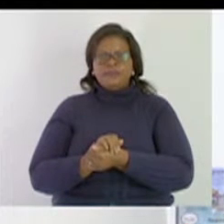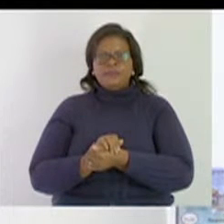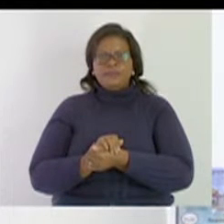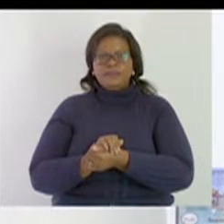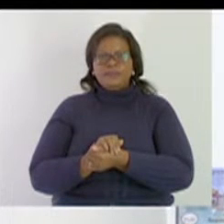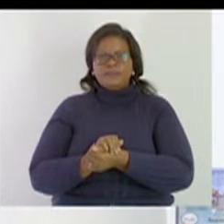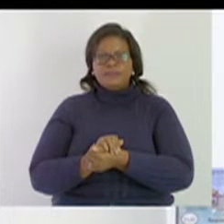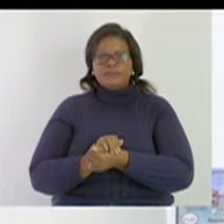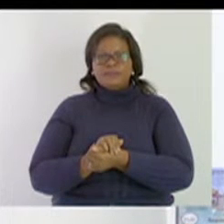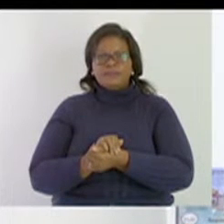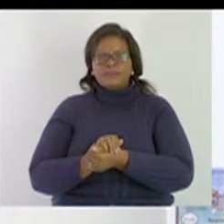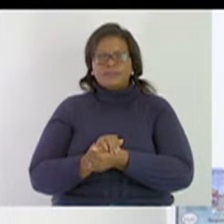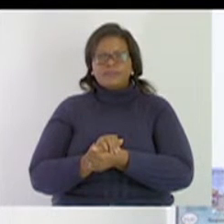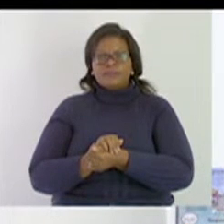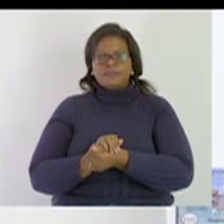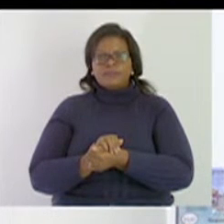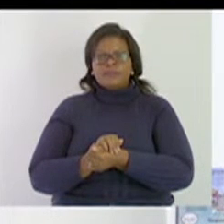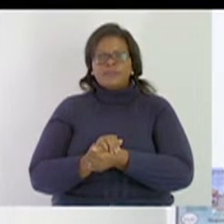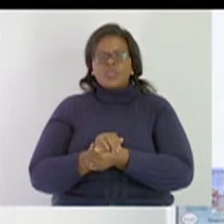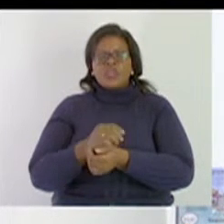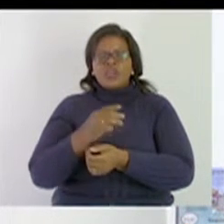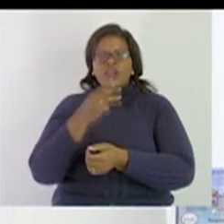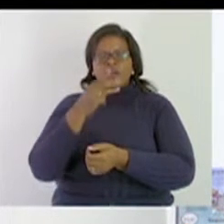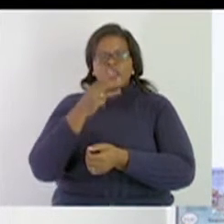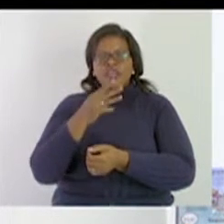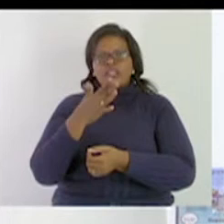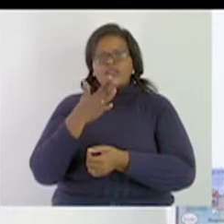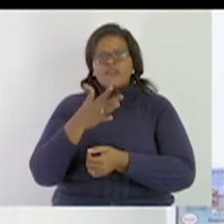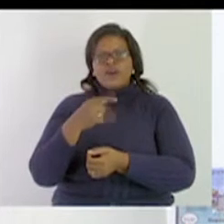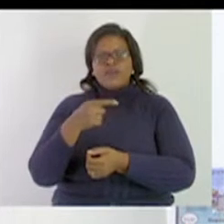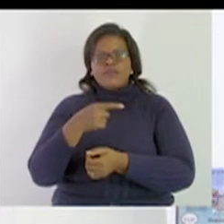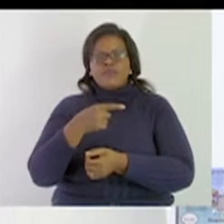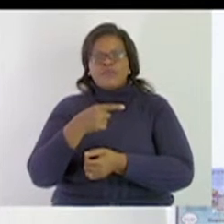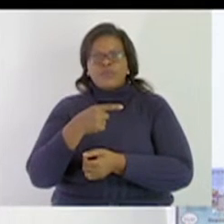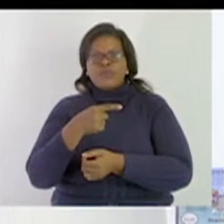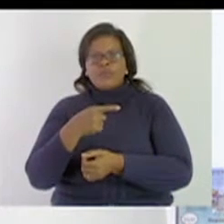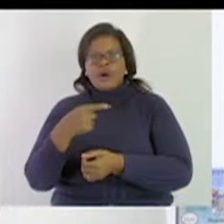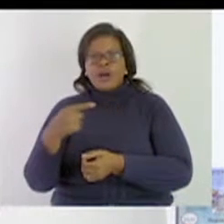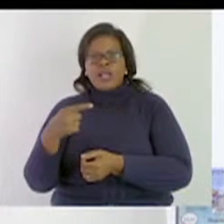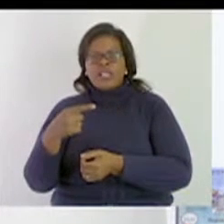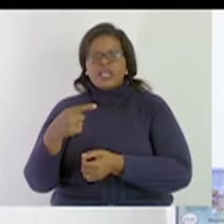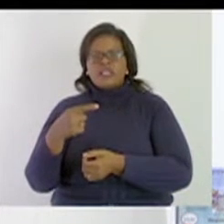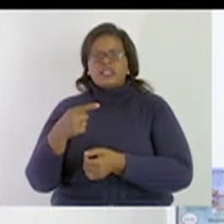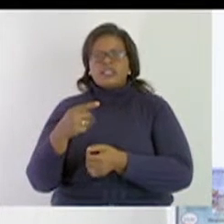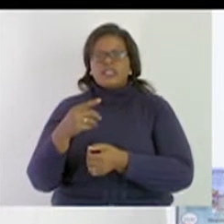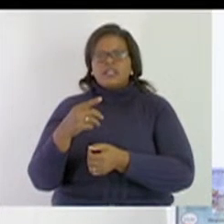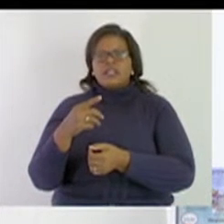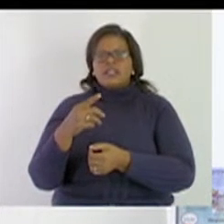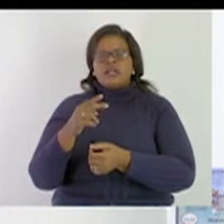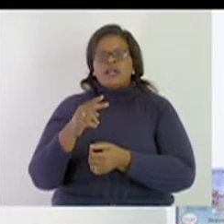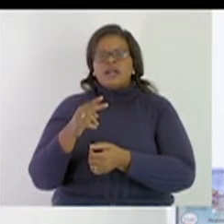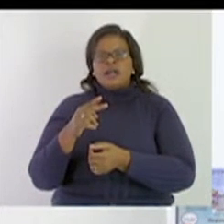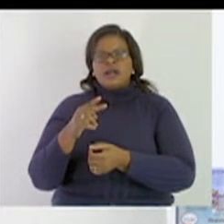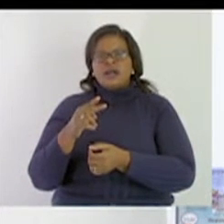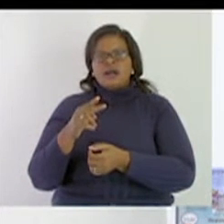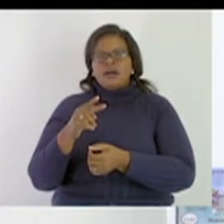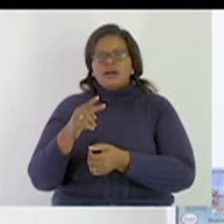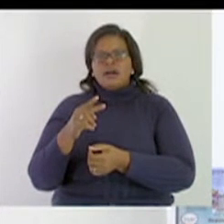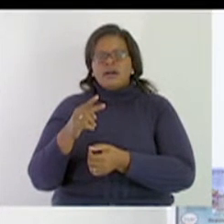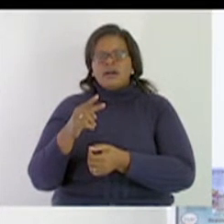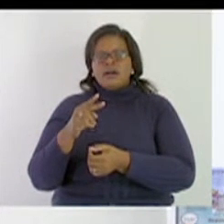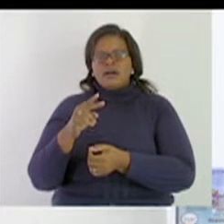So, step by step, I rewrite everything. I find the answer